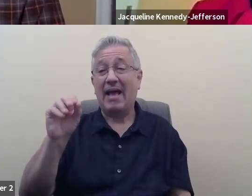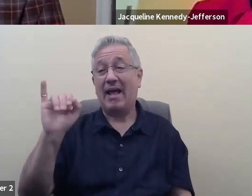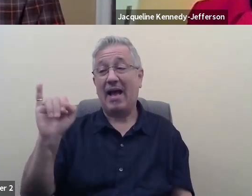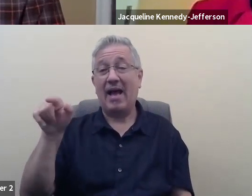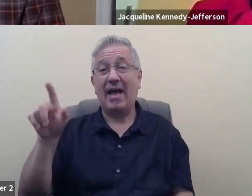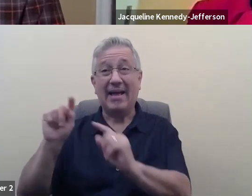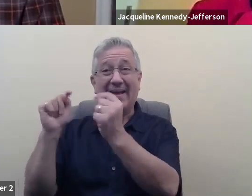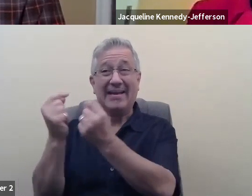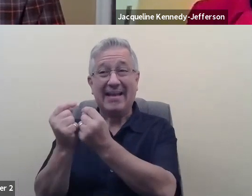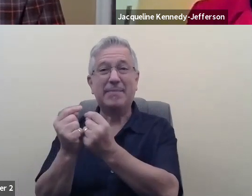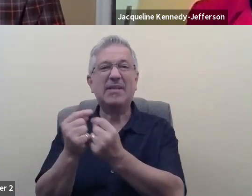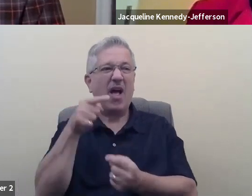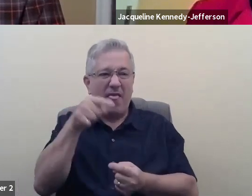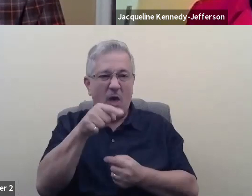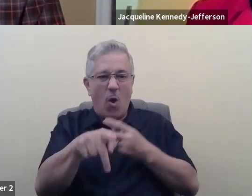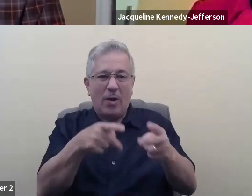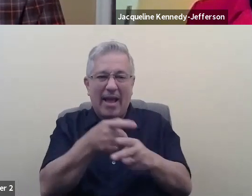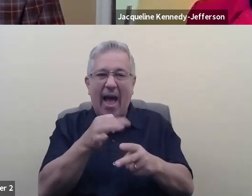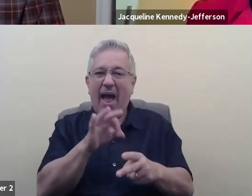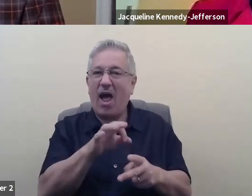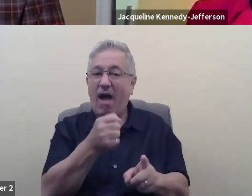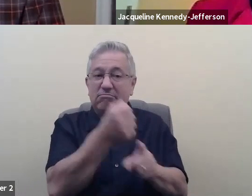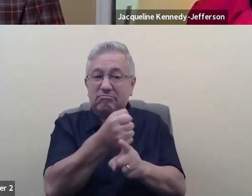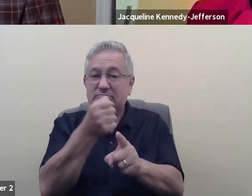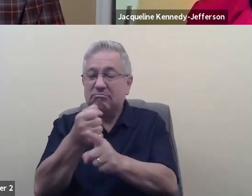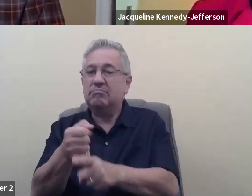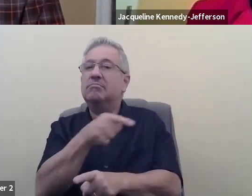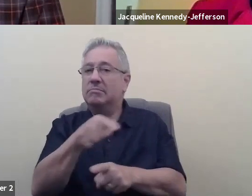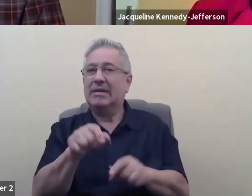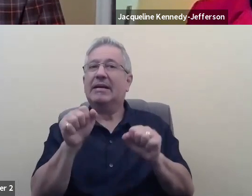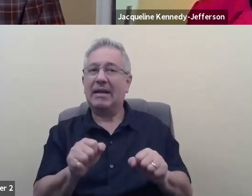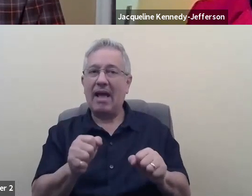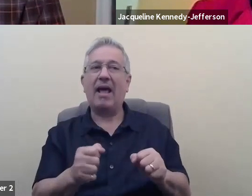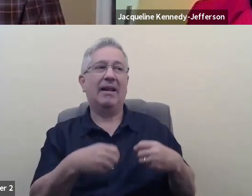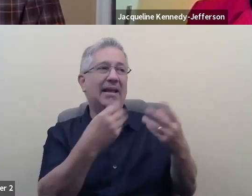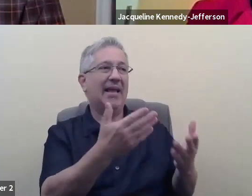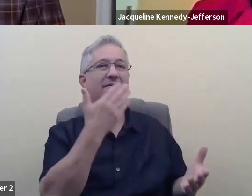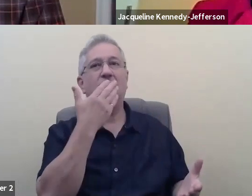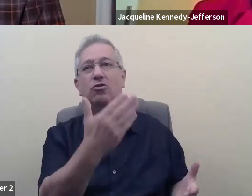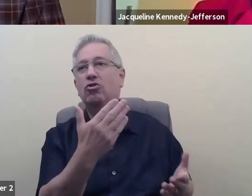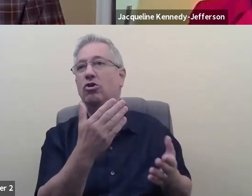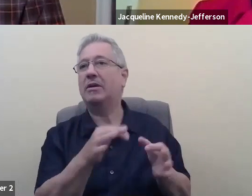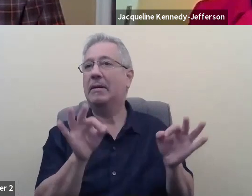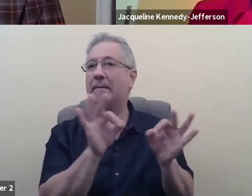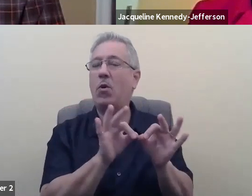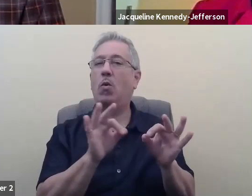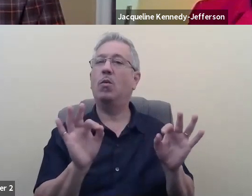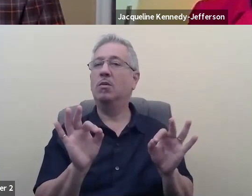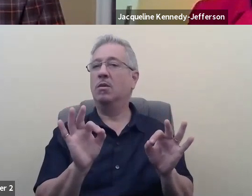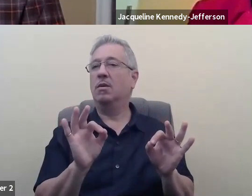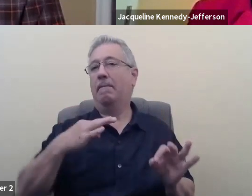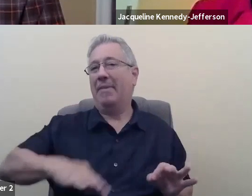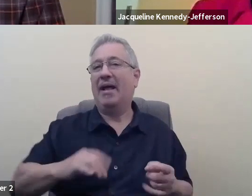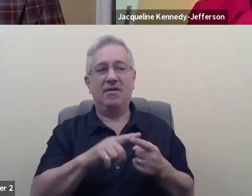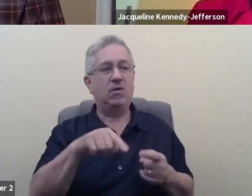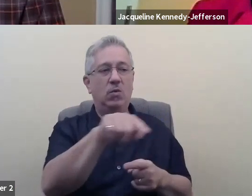where, where Dni teams, I think, can add tremendous value. And I would say to my colleagues, I don't